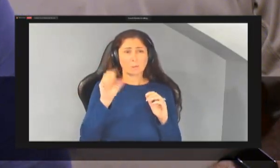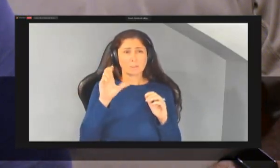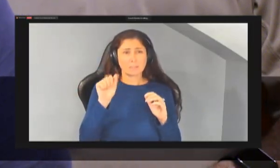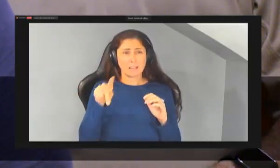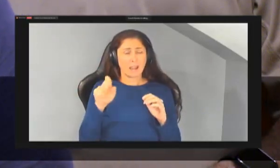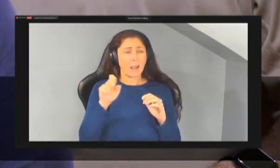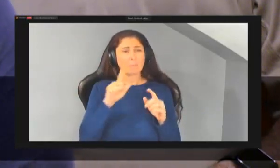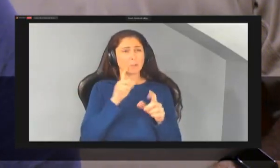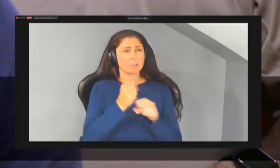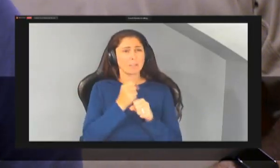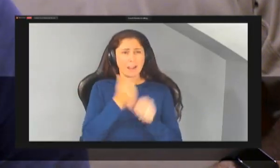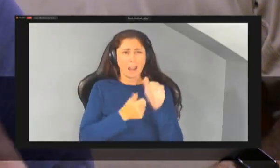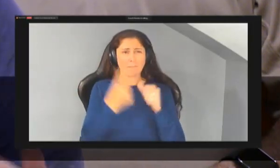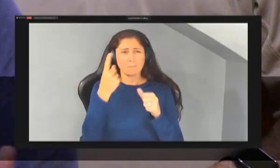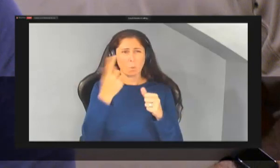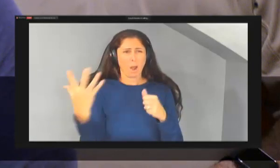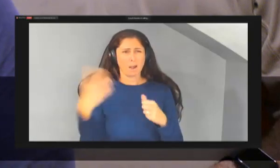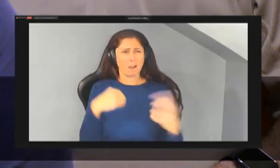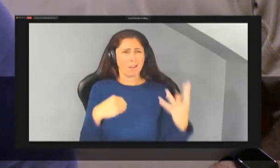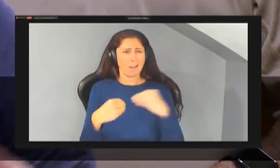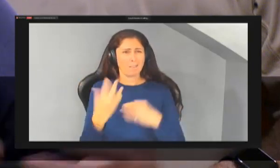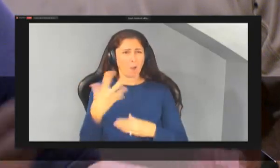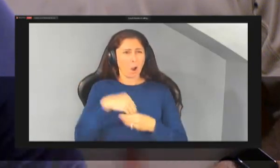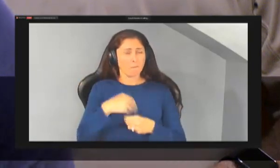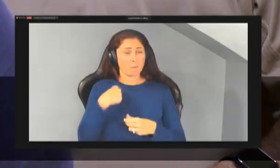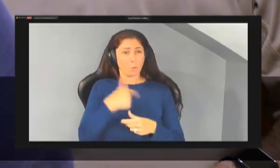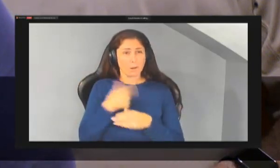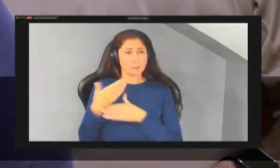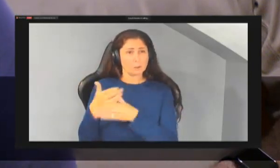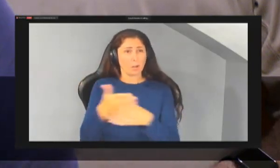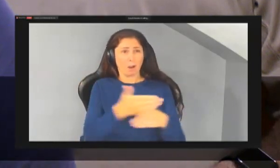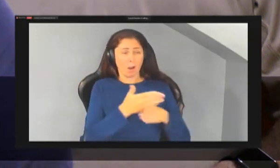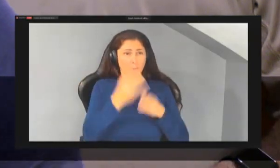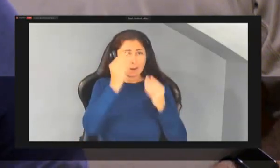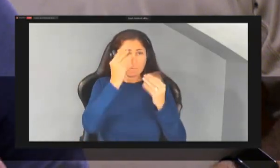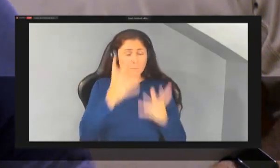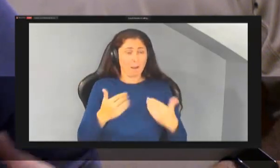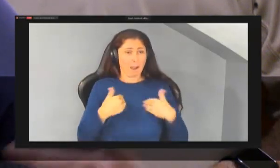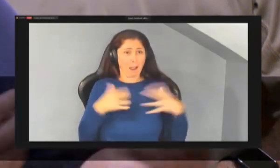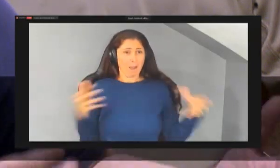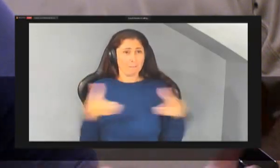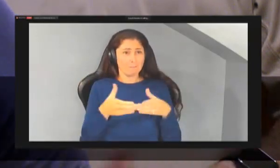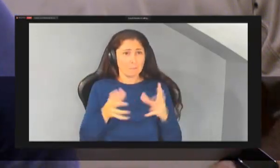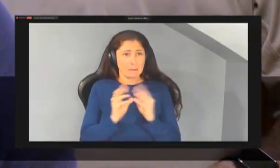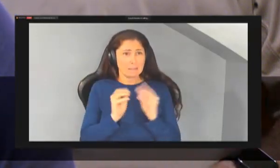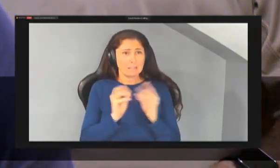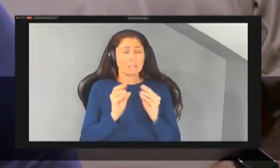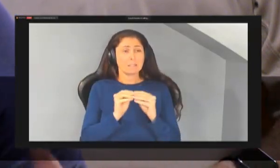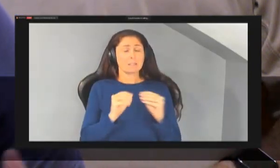got everyone involved. And we started sharing information and having meetings.